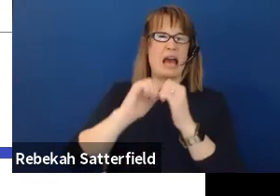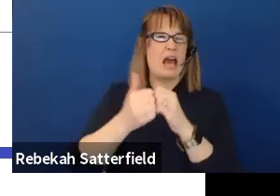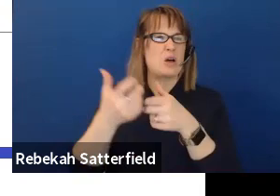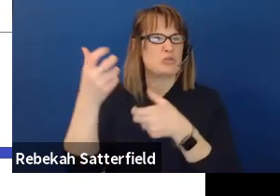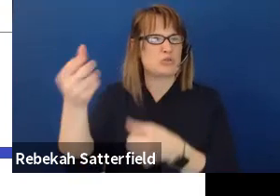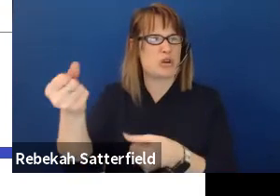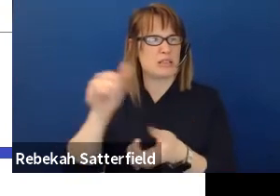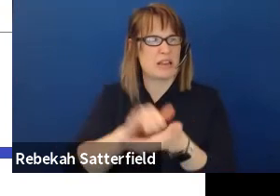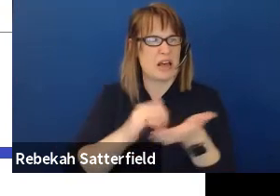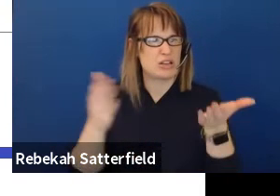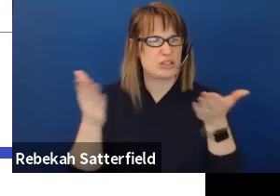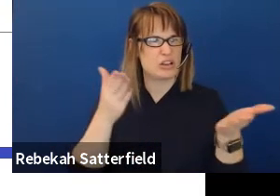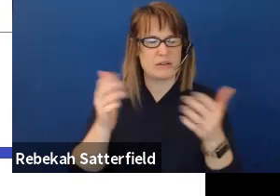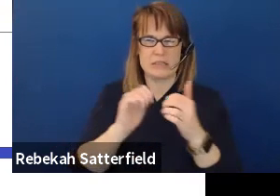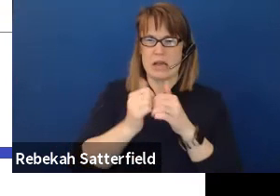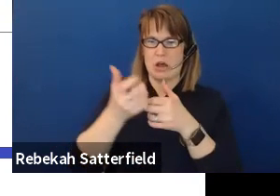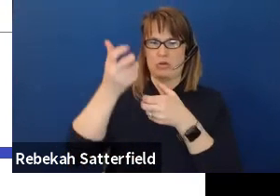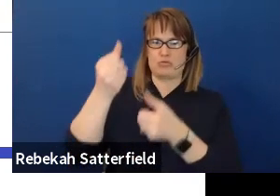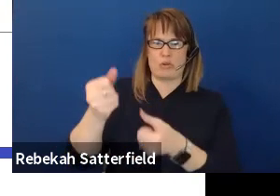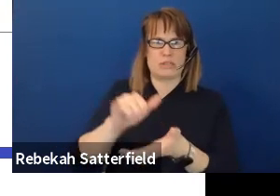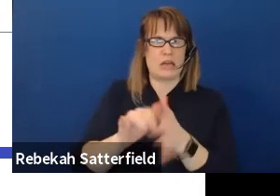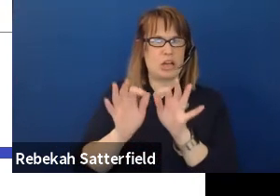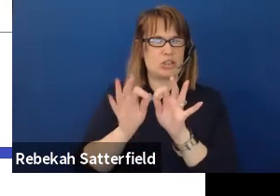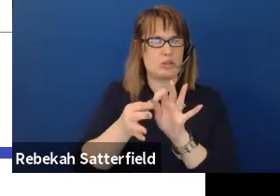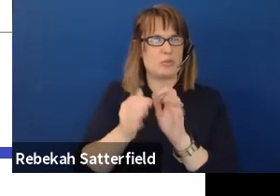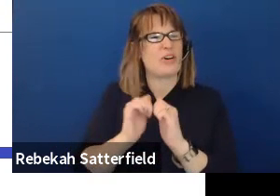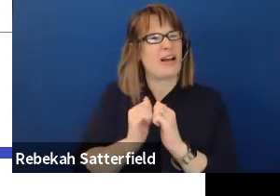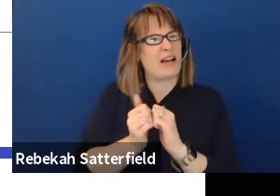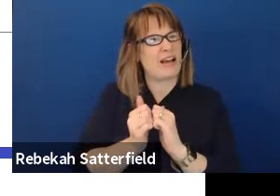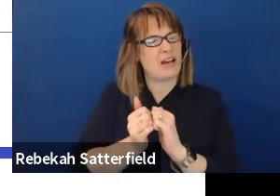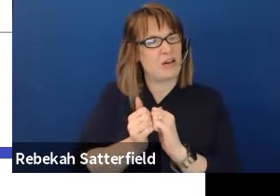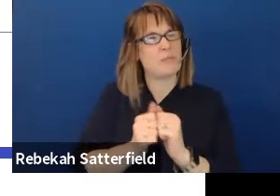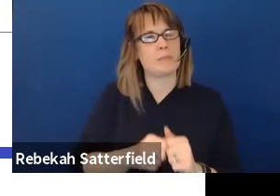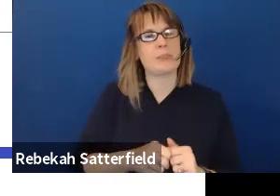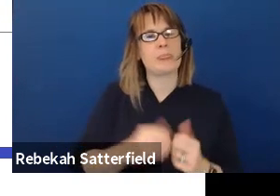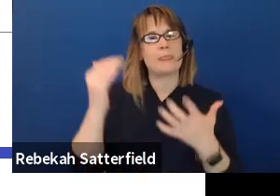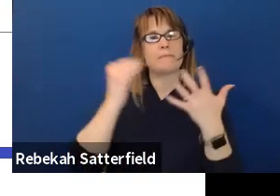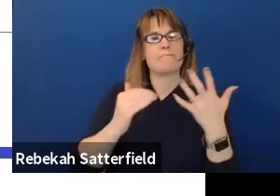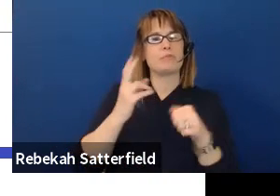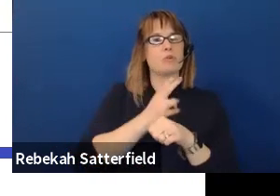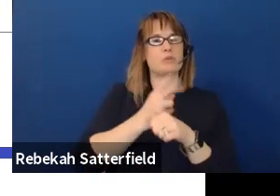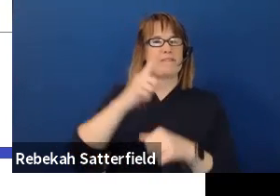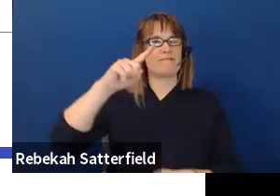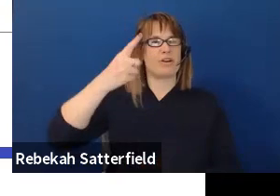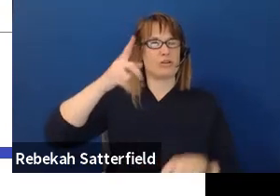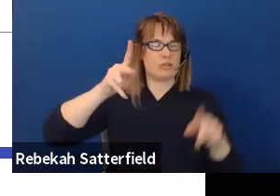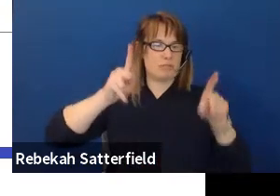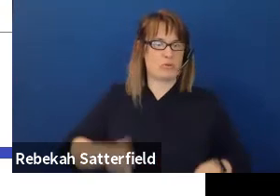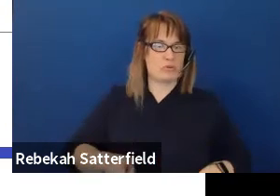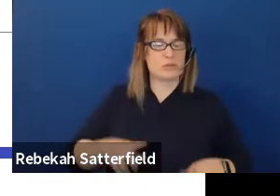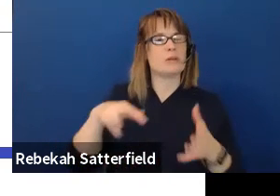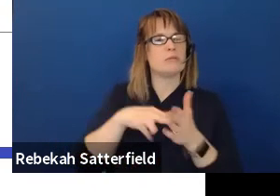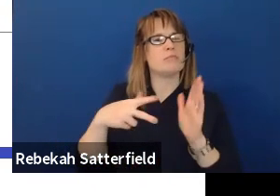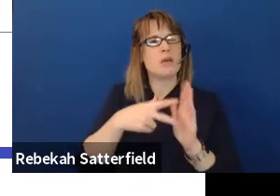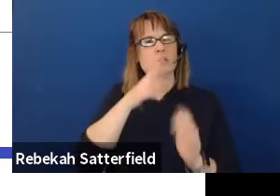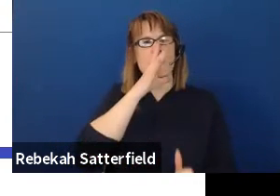providing the service or the interpreter being used? Use first person. Now, talk to your patient as if the